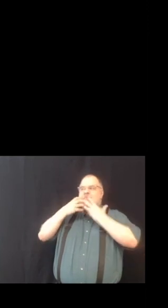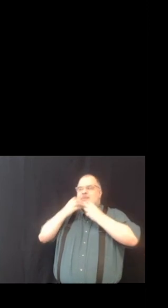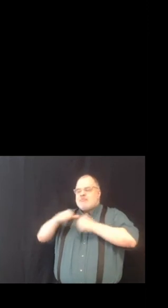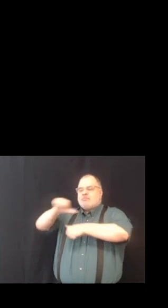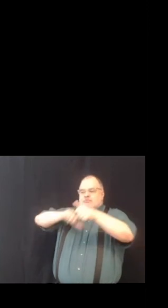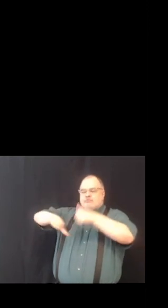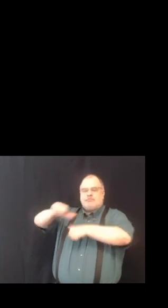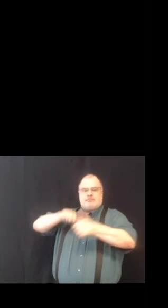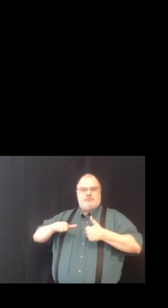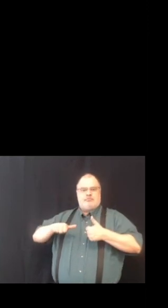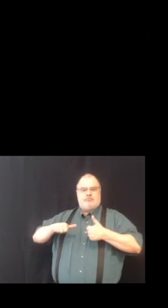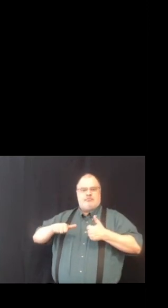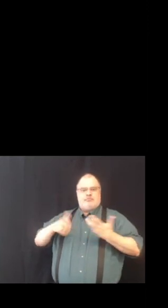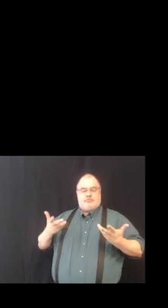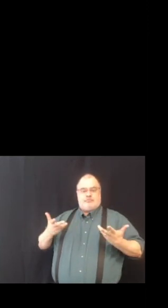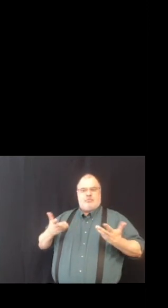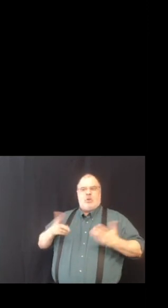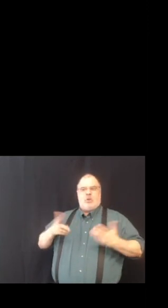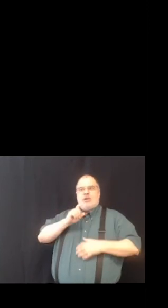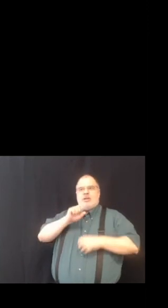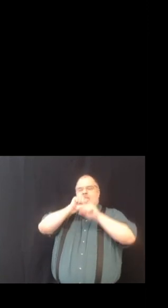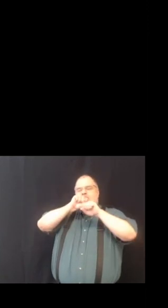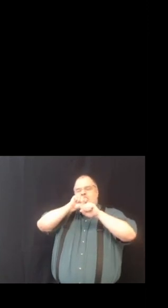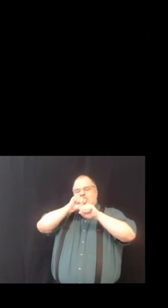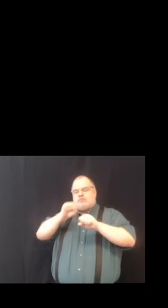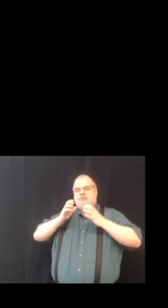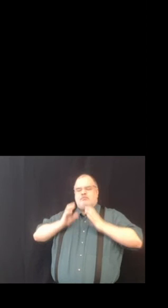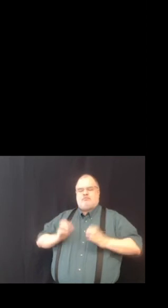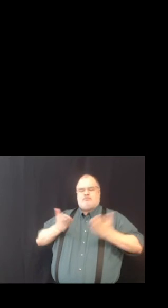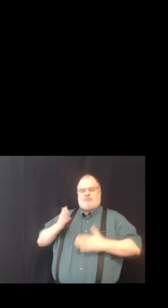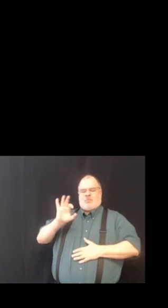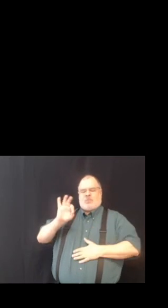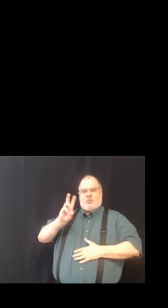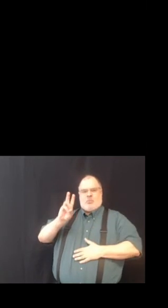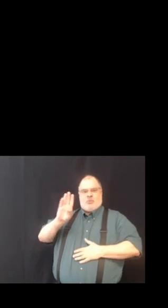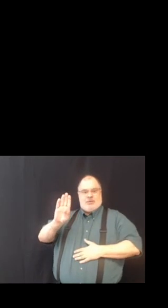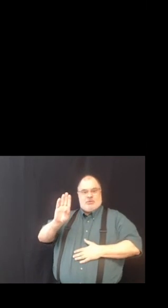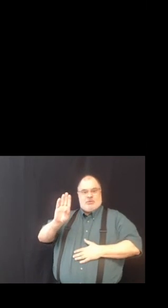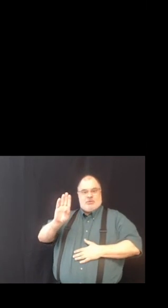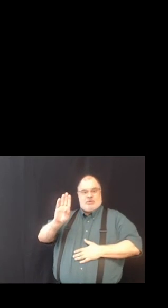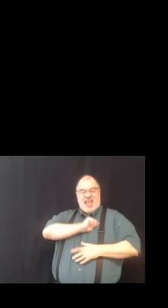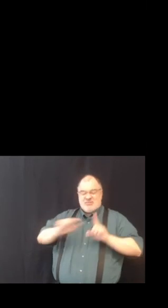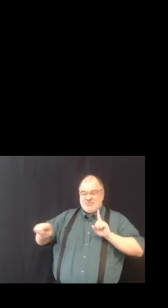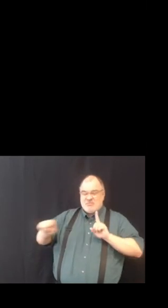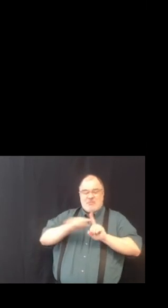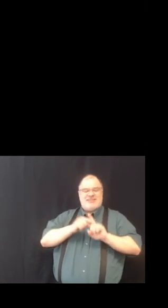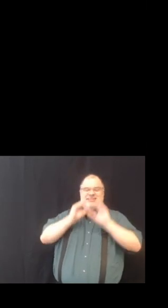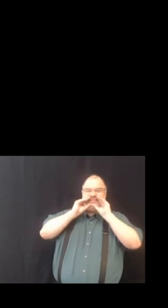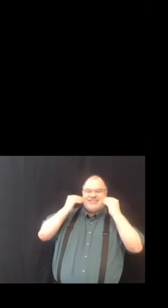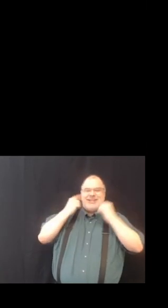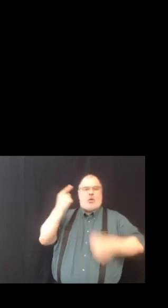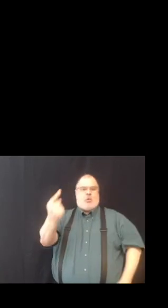serving customers here in Fort Walton Beach. We always have a positive attitude and a smile on our face. Our